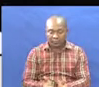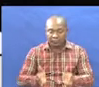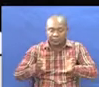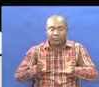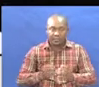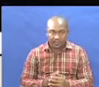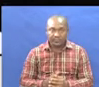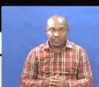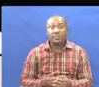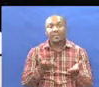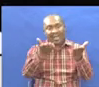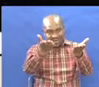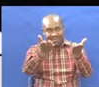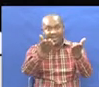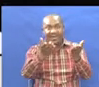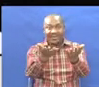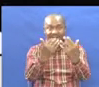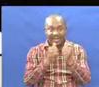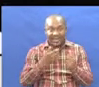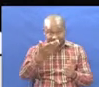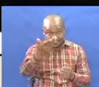see how do we